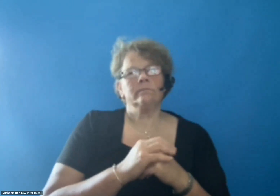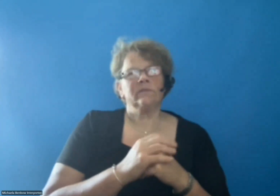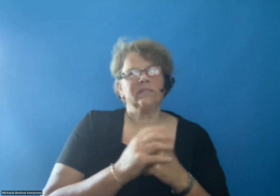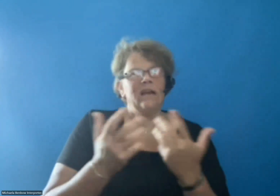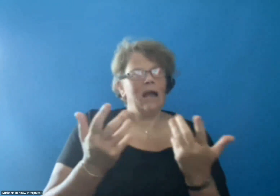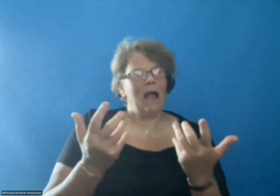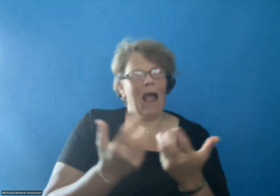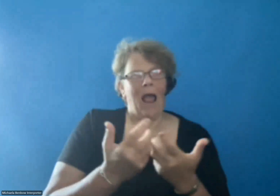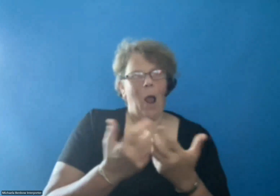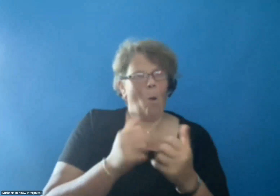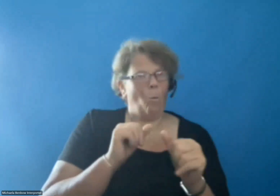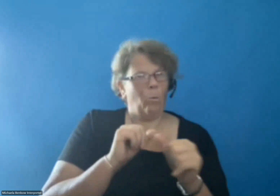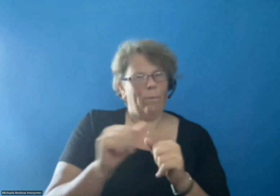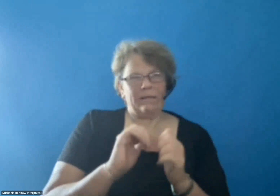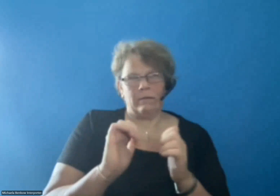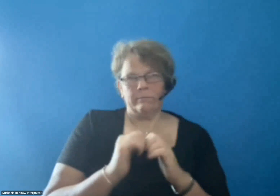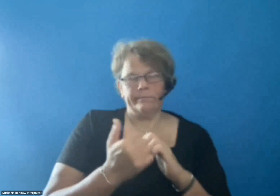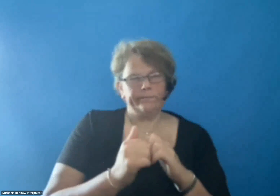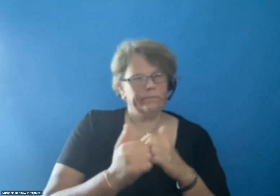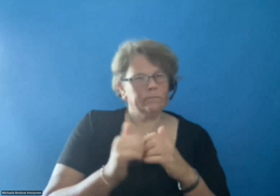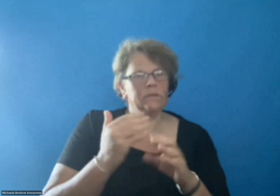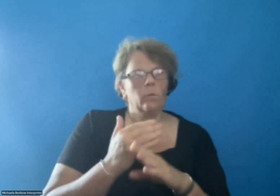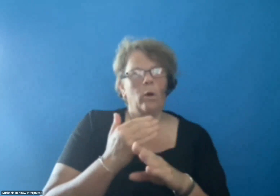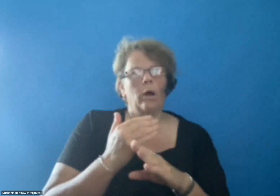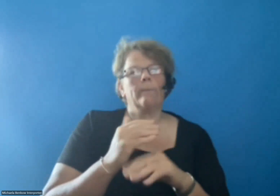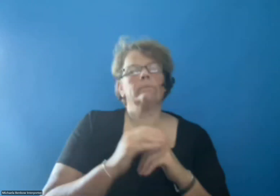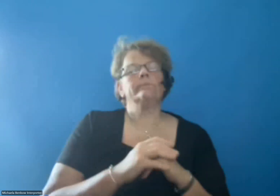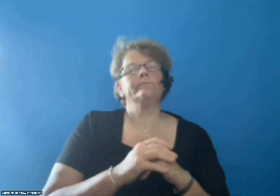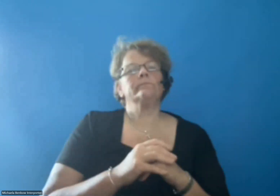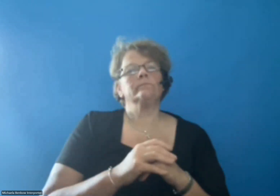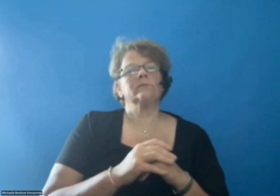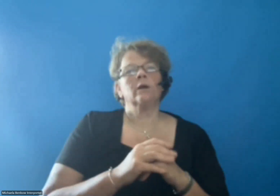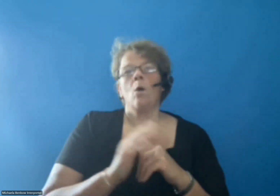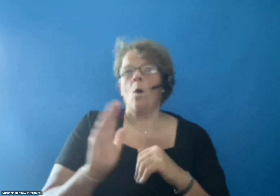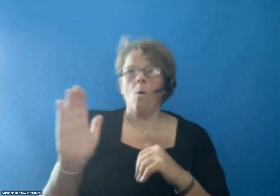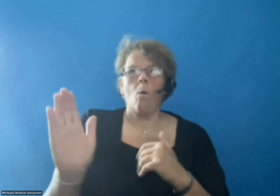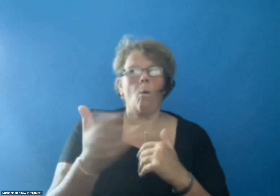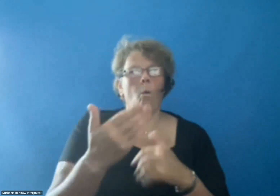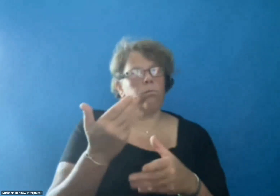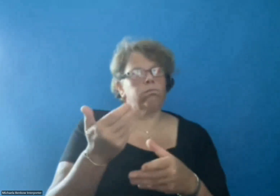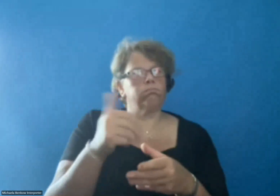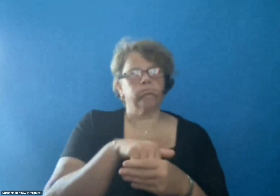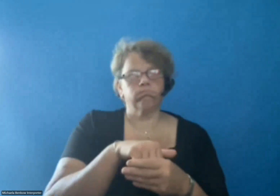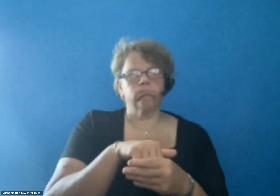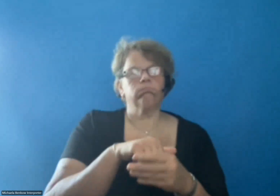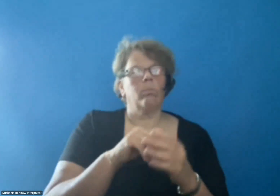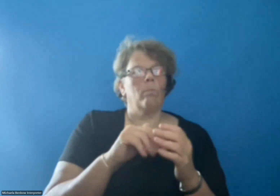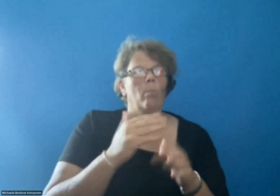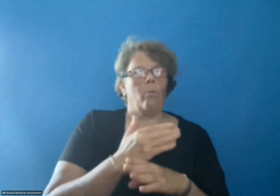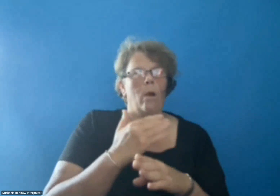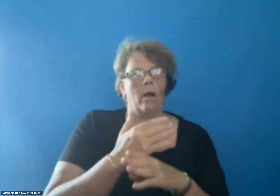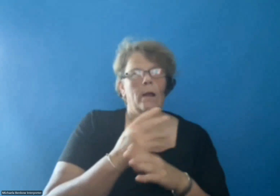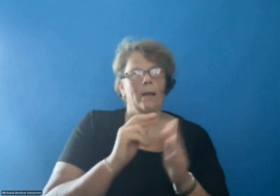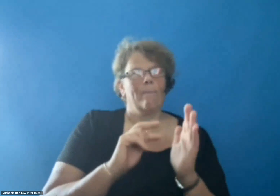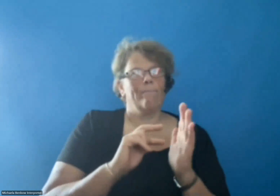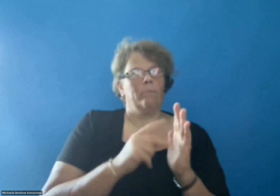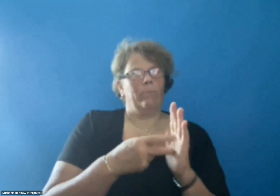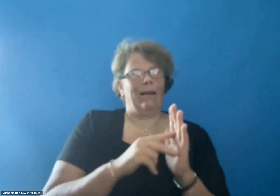better collaborate. So I think in answer to your question, Stella, that is all included in our work. Although this plan today that we're talking about is obviously the